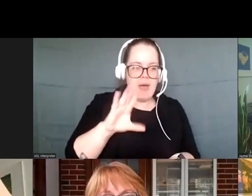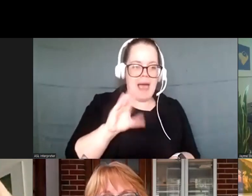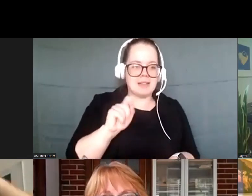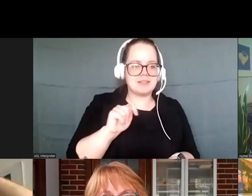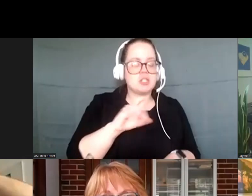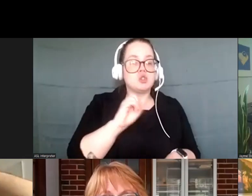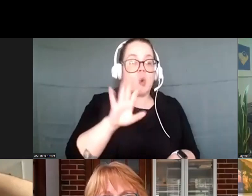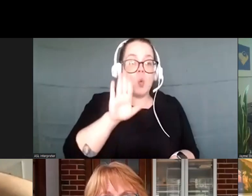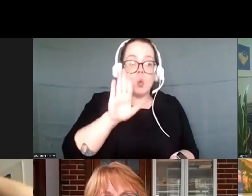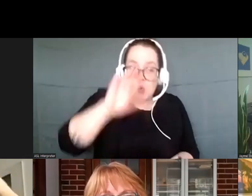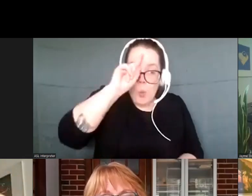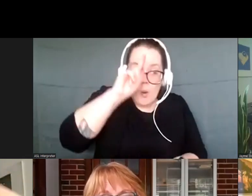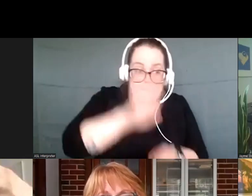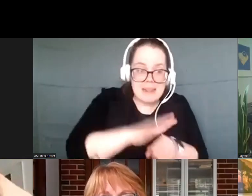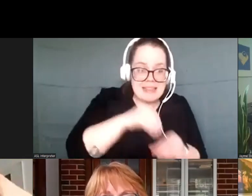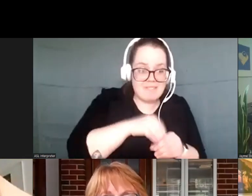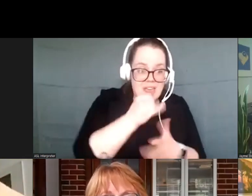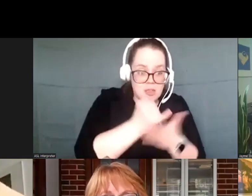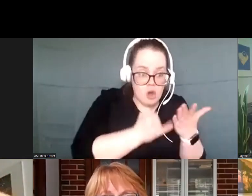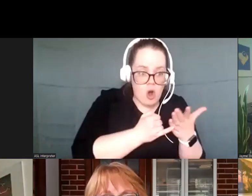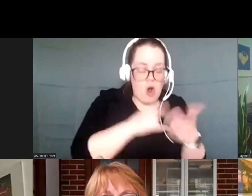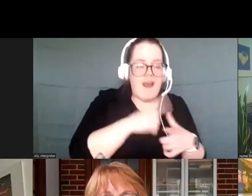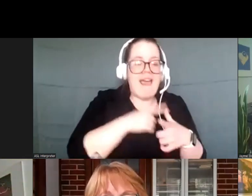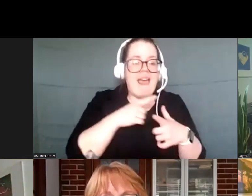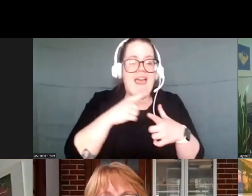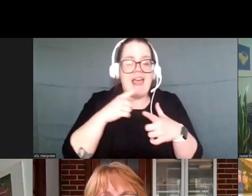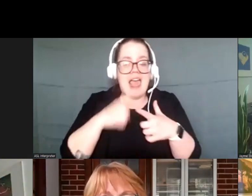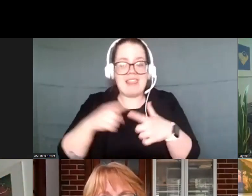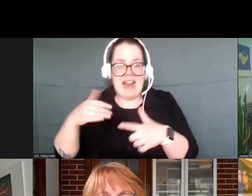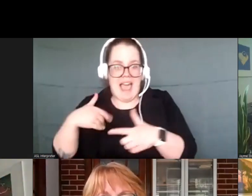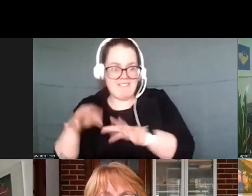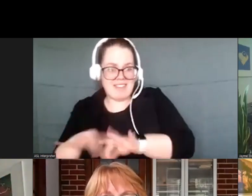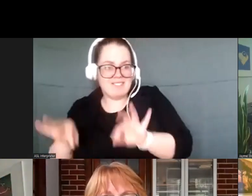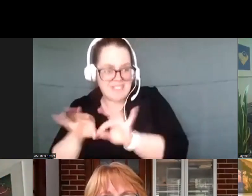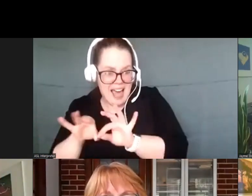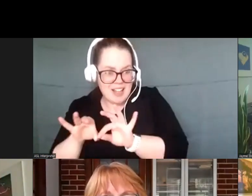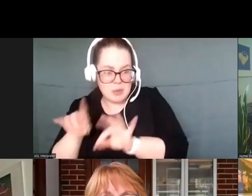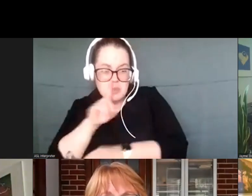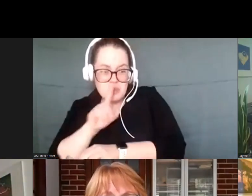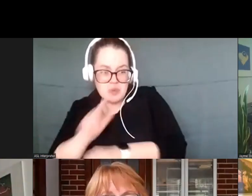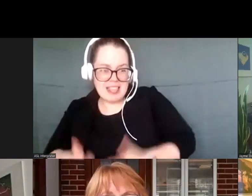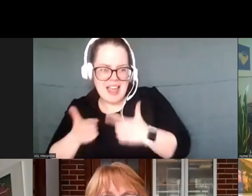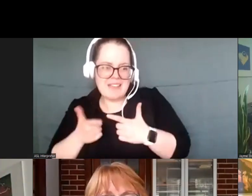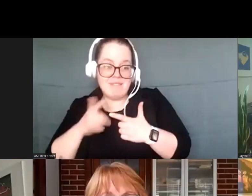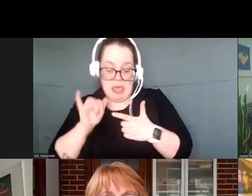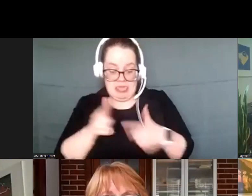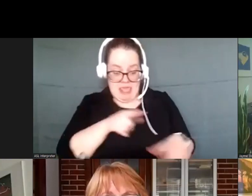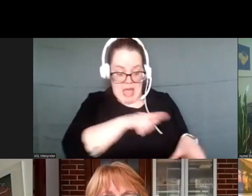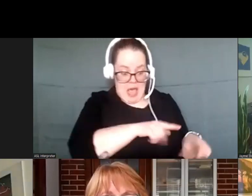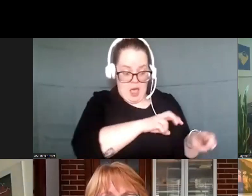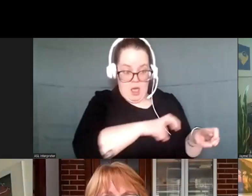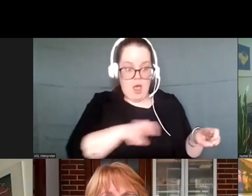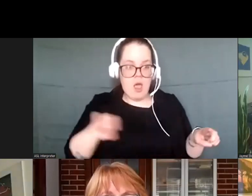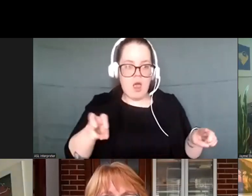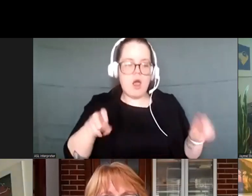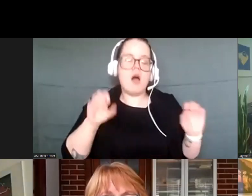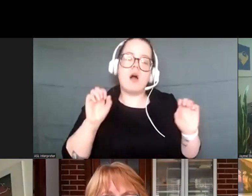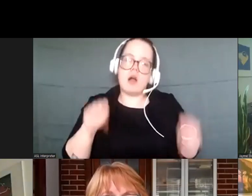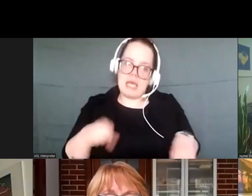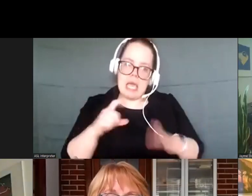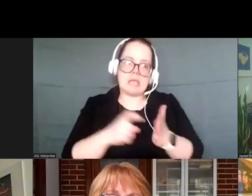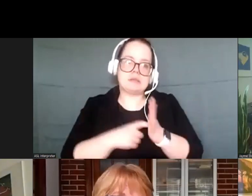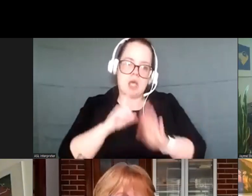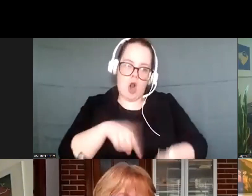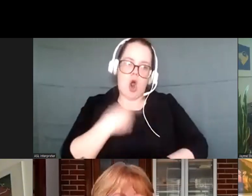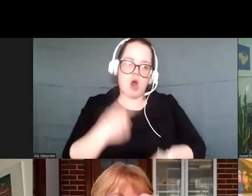having actual value in the marketplace, that can sometimes be a journey. And it can take a long time. And I